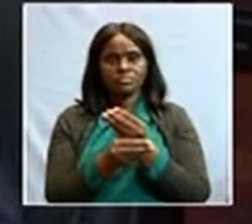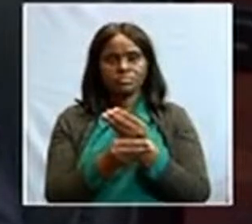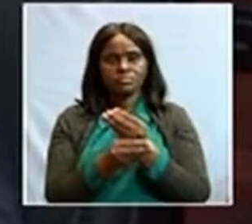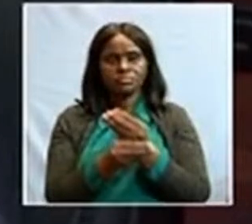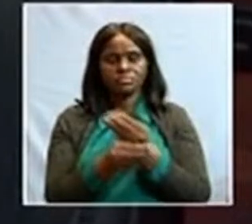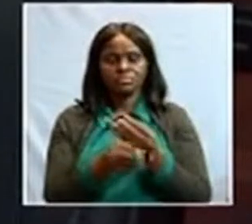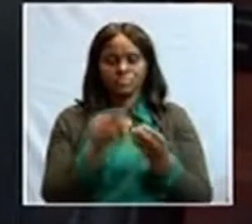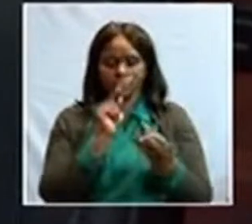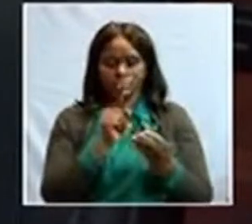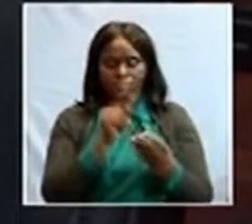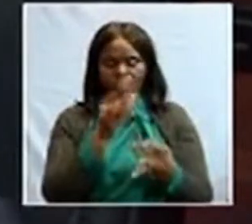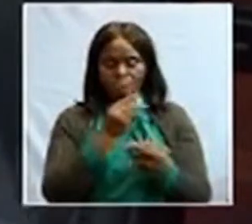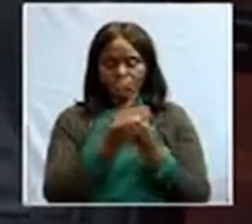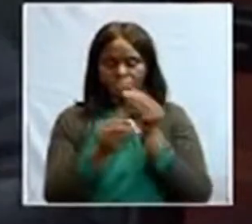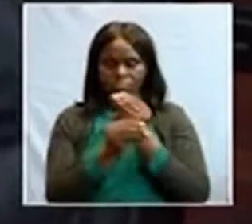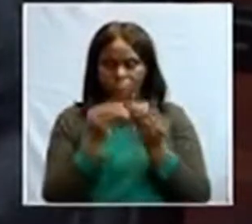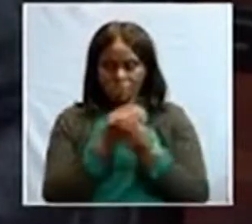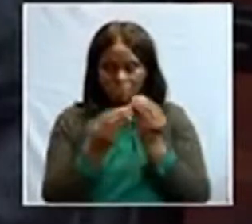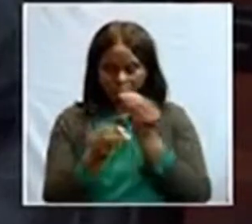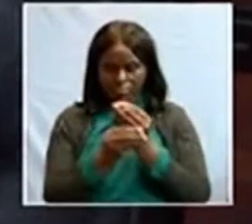statutory obligation.